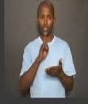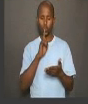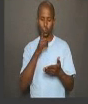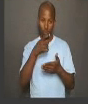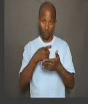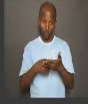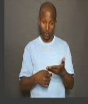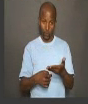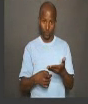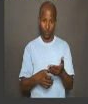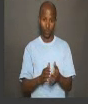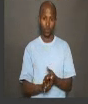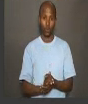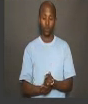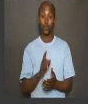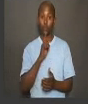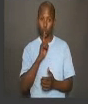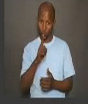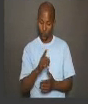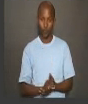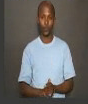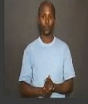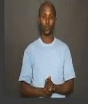value is true.